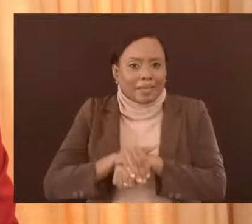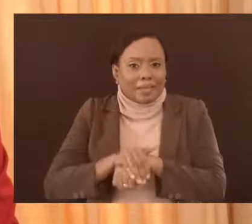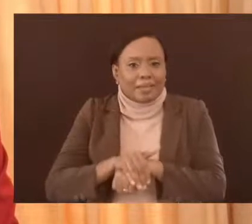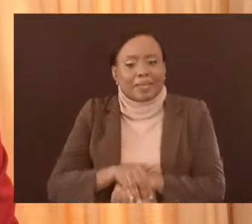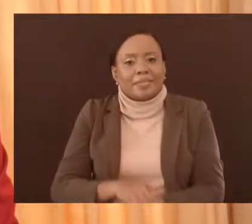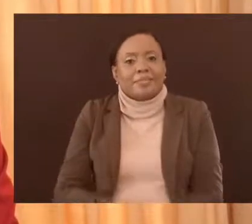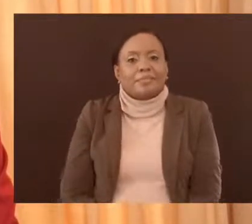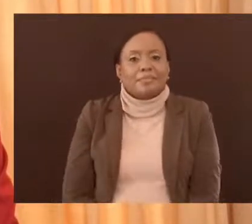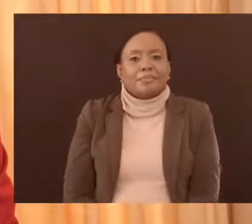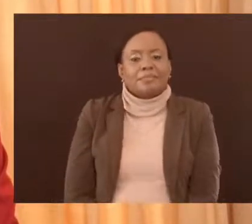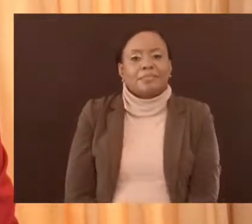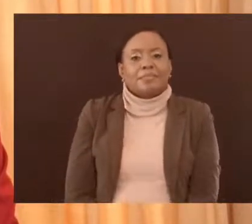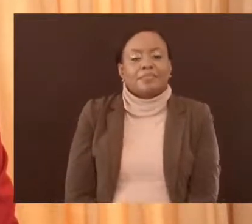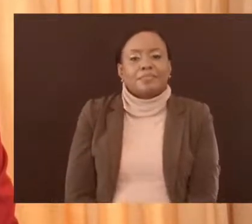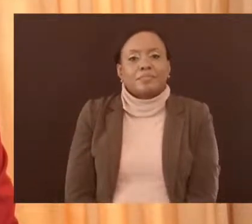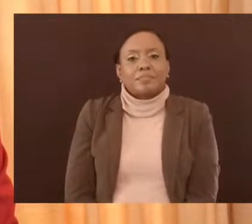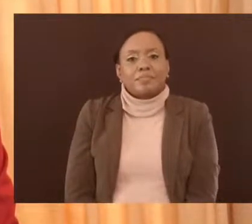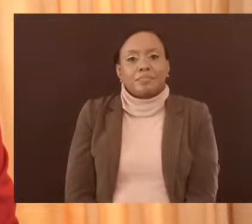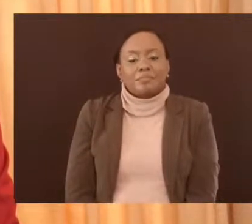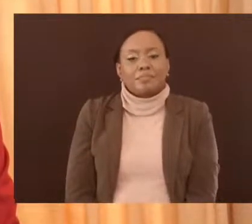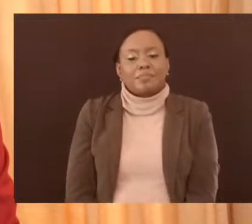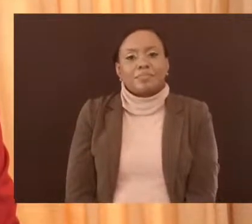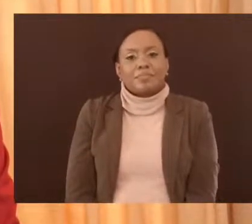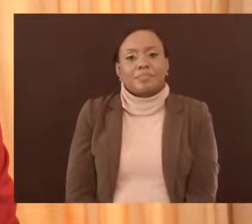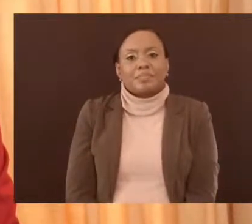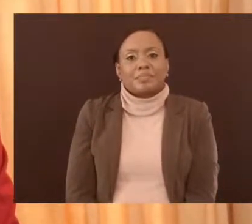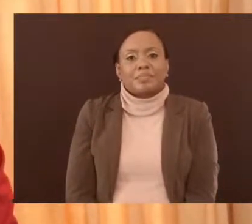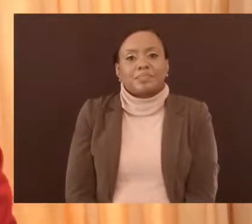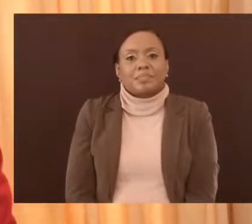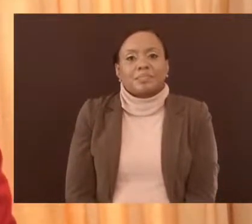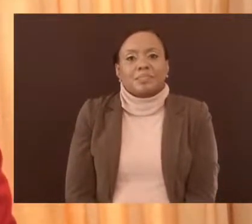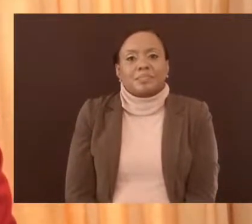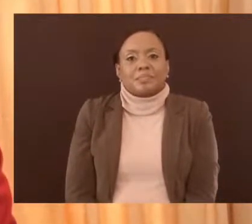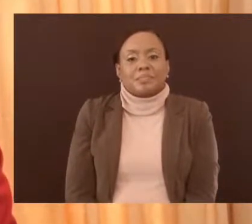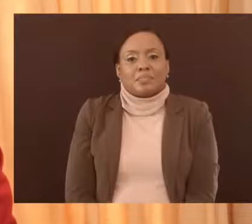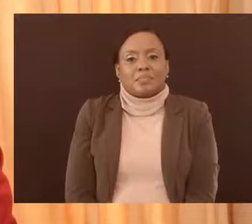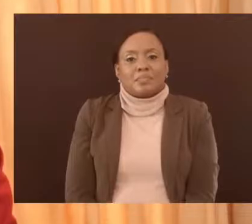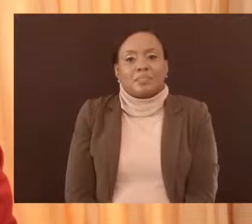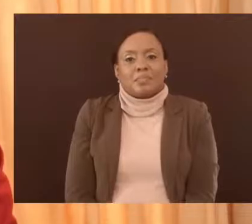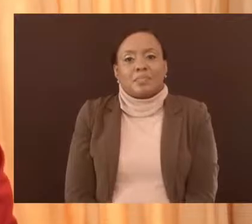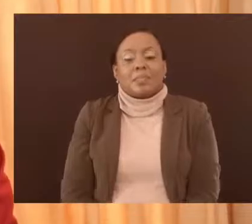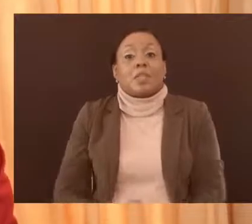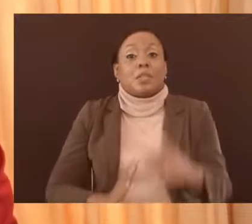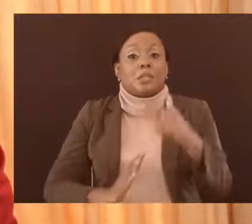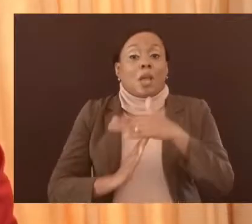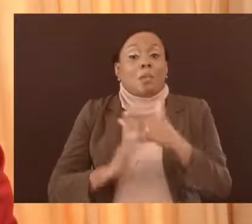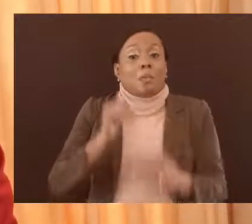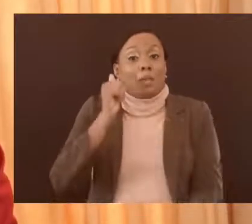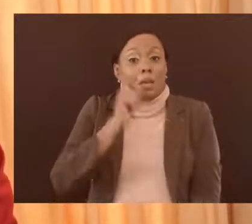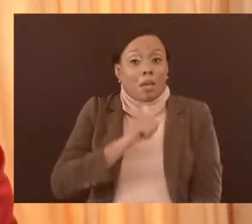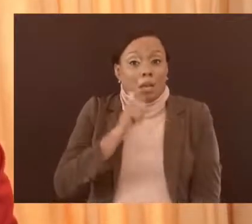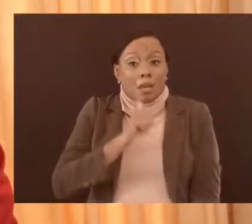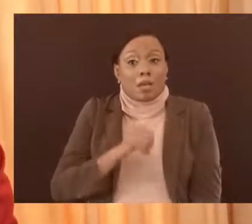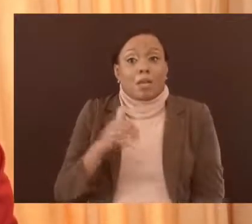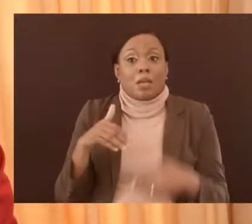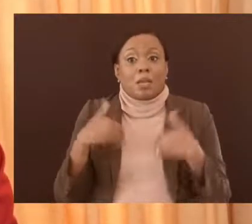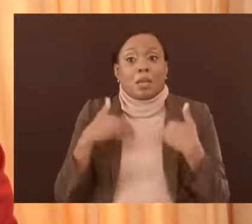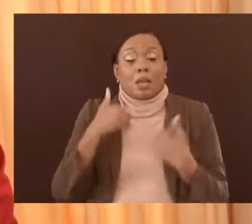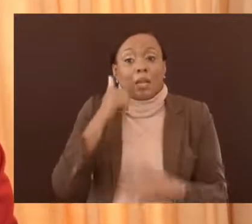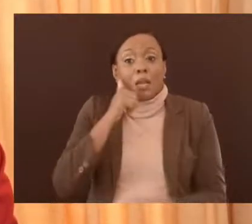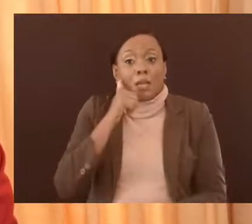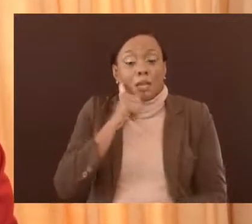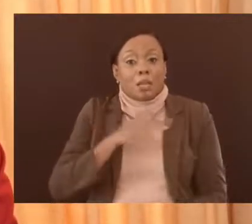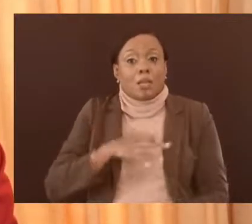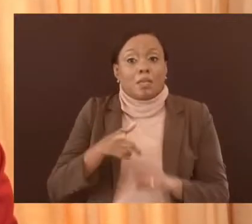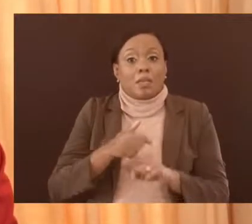61.8% in 2020. In relation to the top female this year, a young lady by the